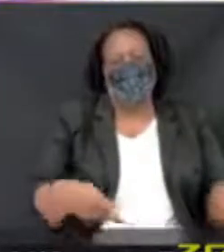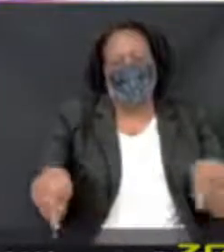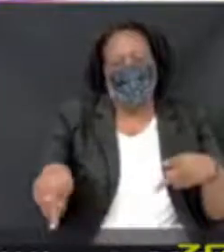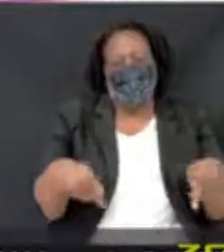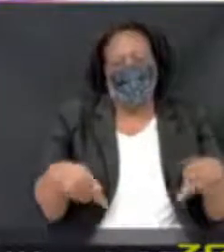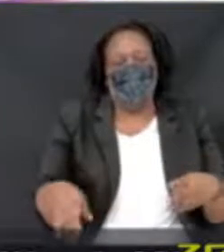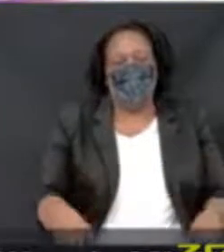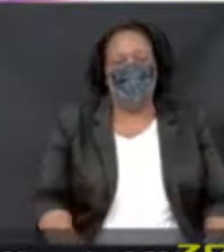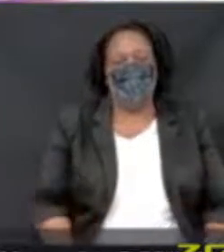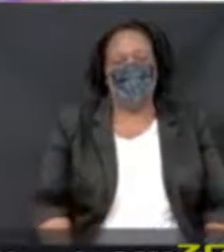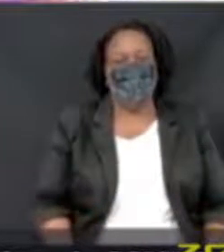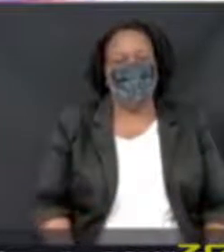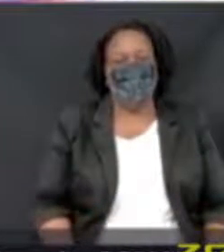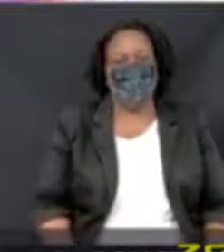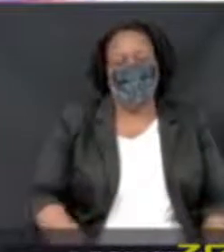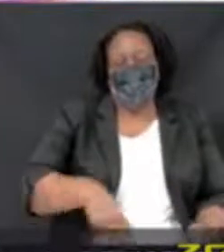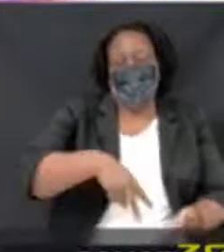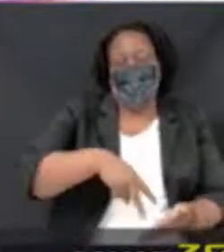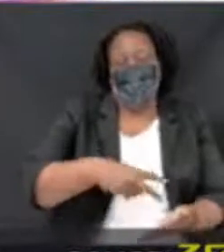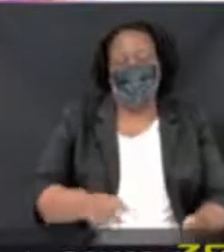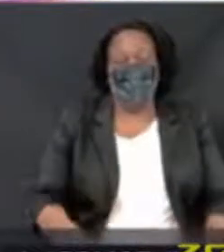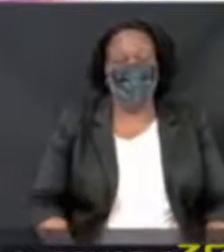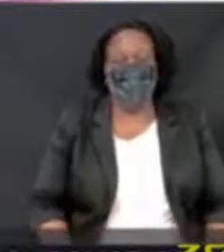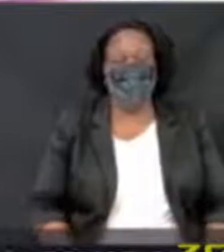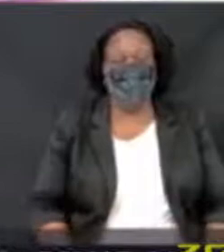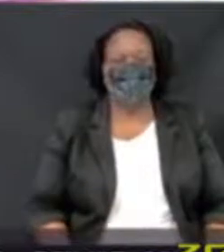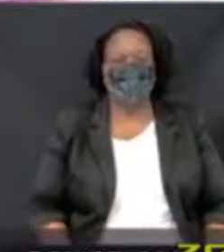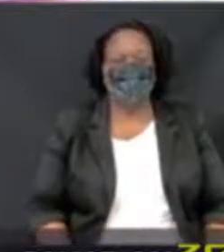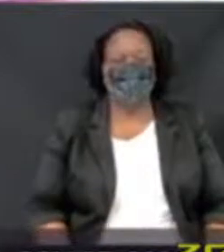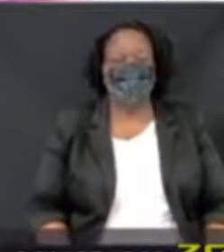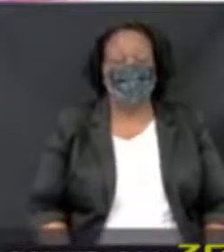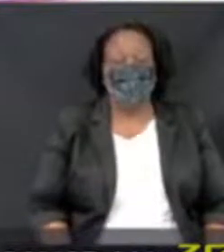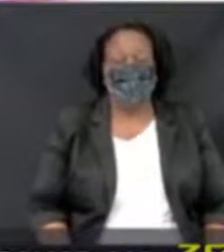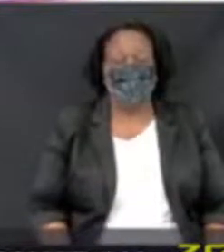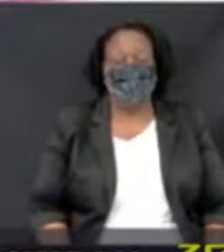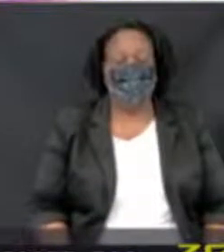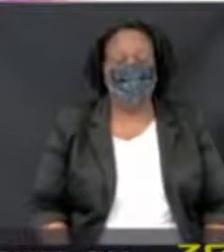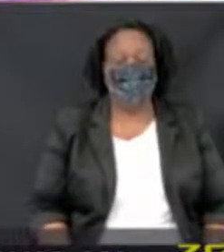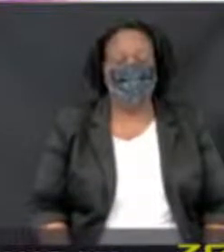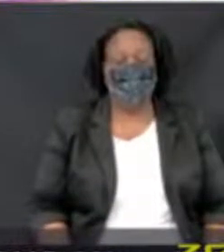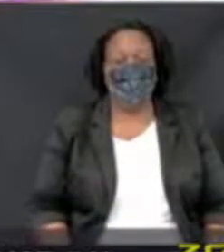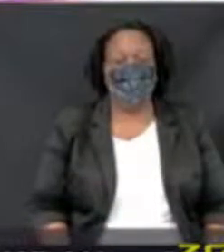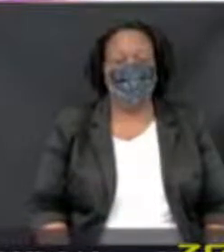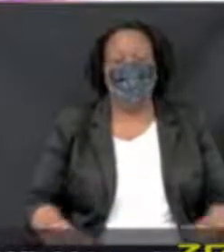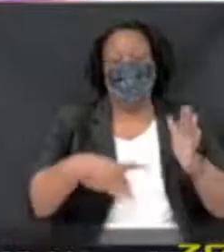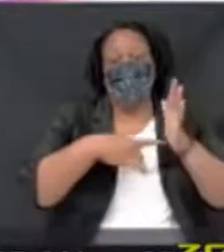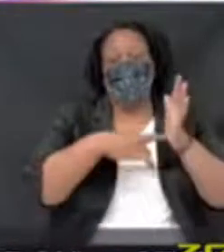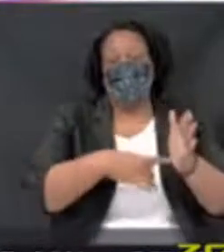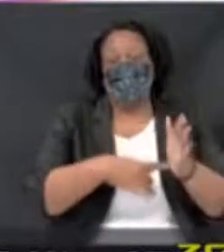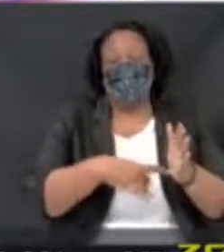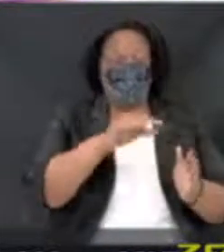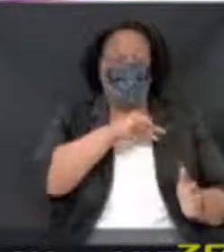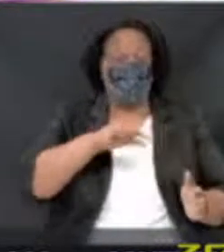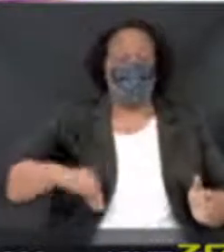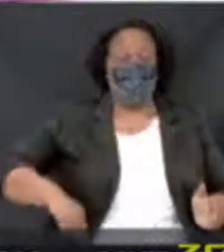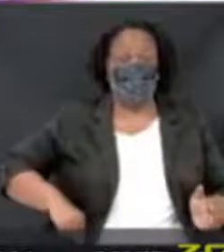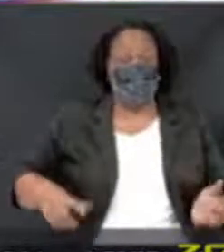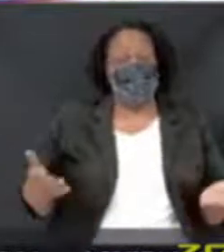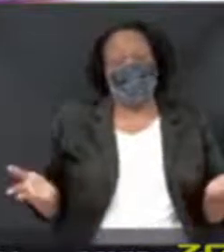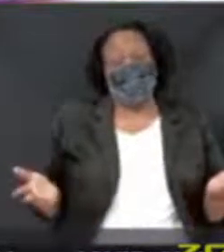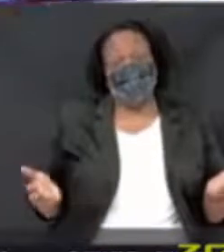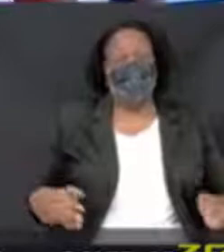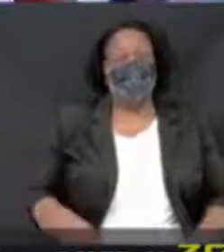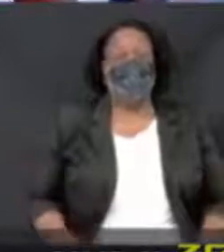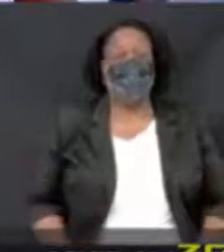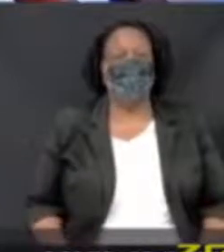fined. Again, we remind you that we are not out of the woods. We are still in a pandemic and therefore have to continue